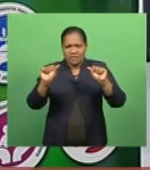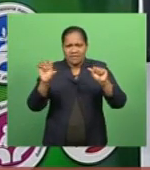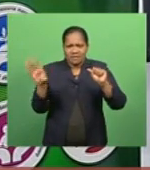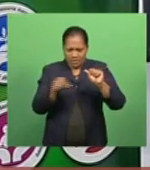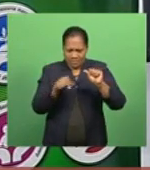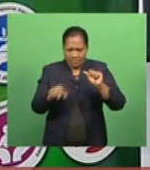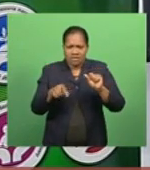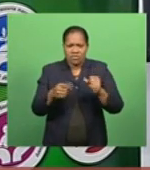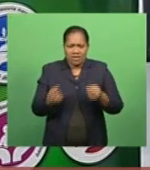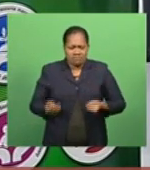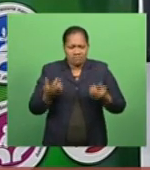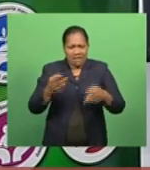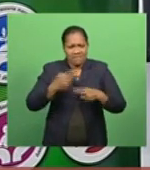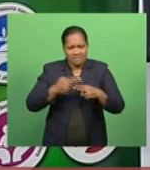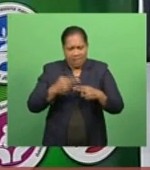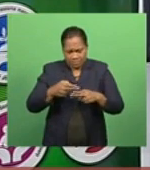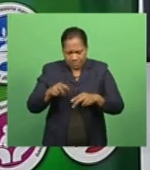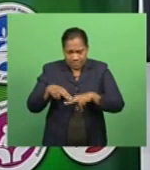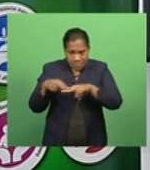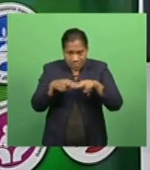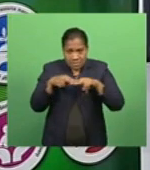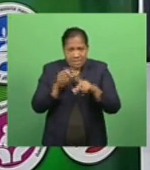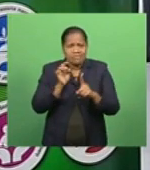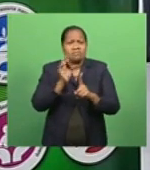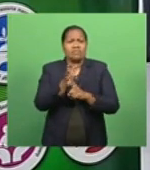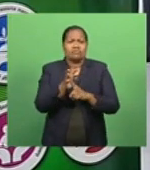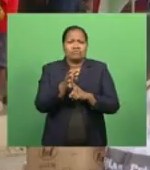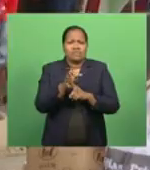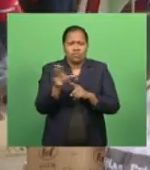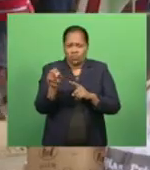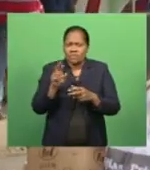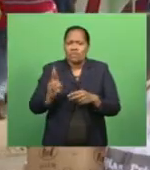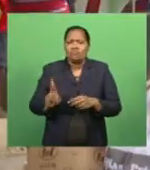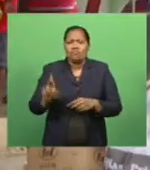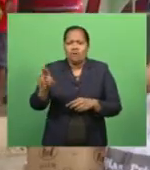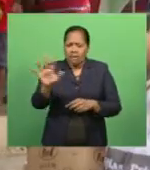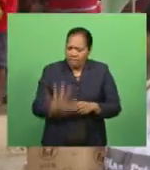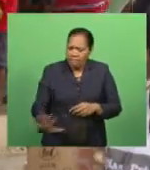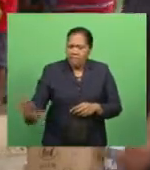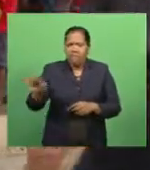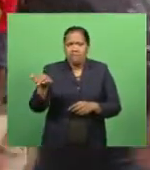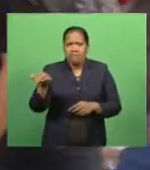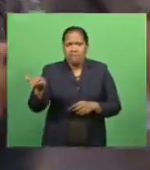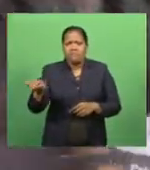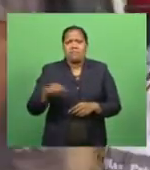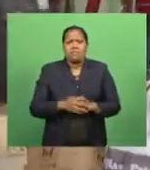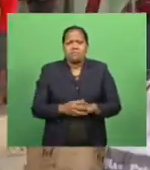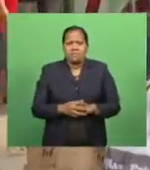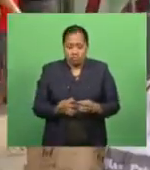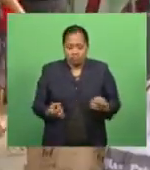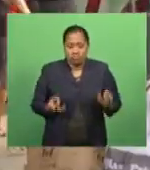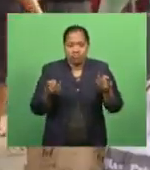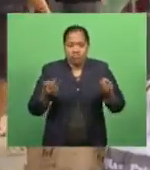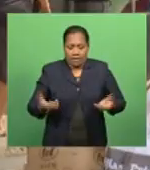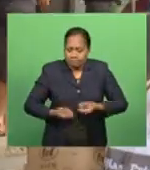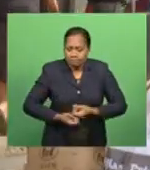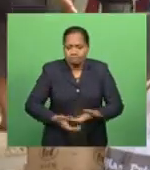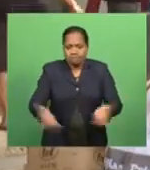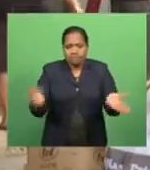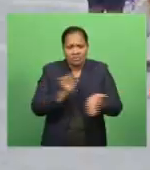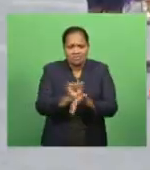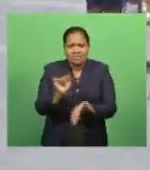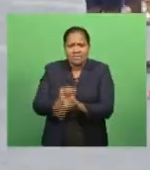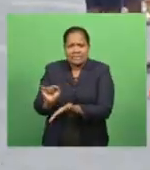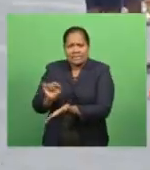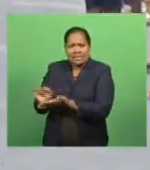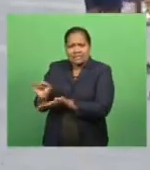provided the farmers of Fiji, especially in the peri-urban and rural areas, with a readily available outlet to sell their produce to, and